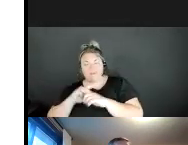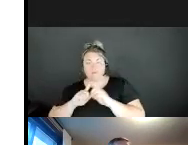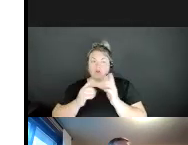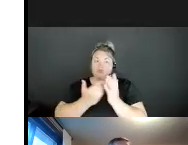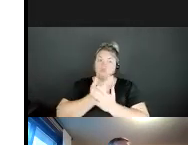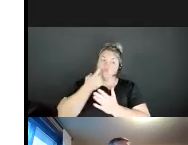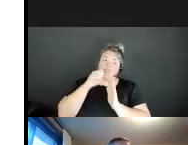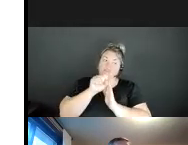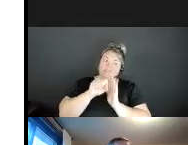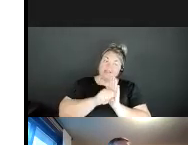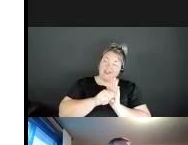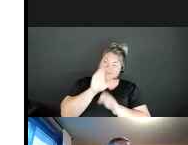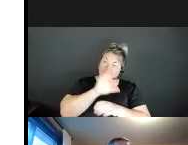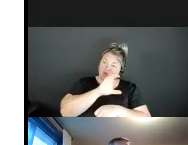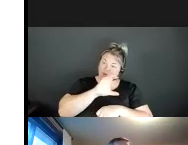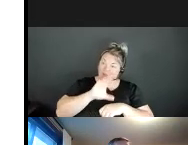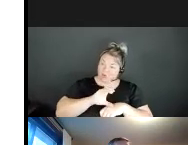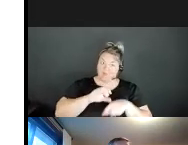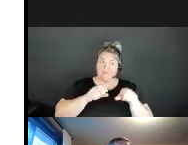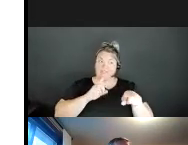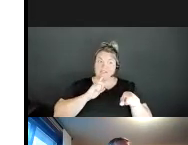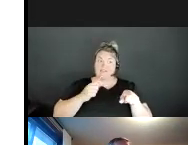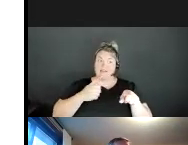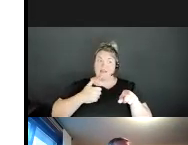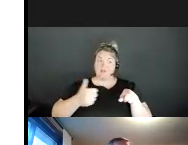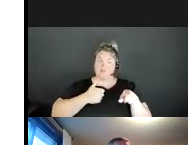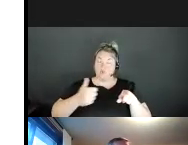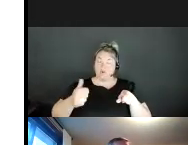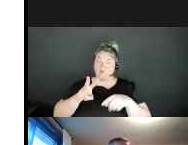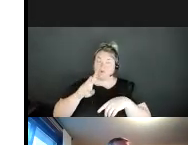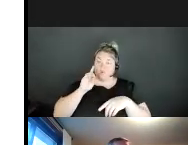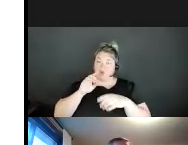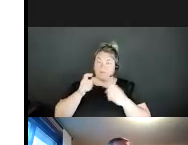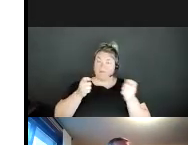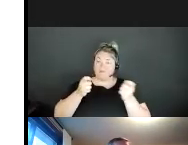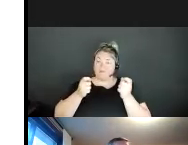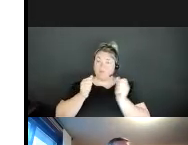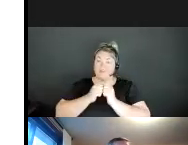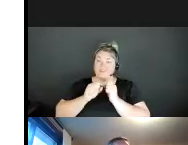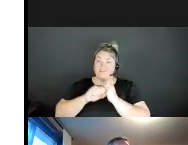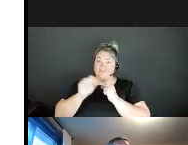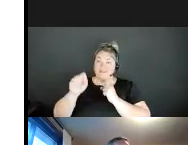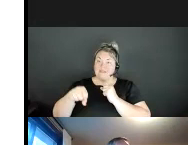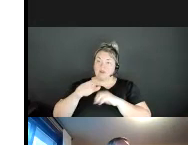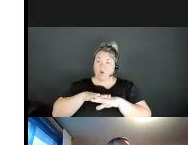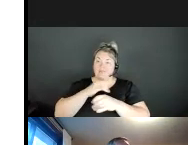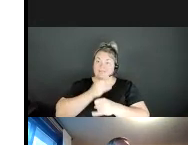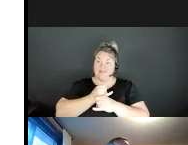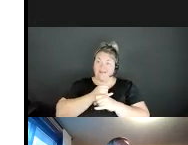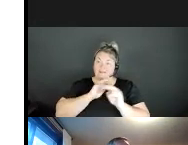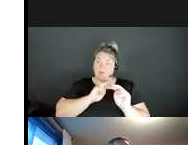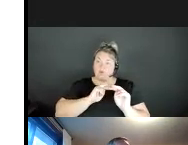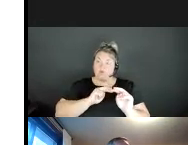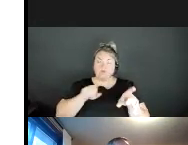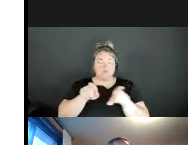very exciting. This is ambulatory withdrawal management with extended on-site monitoring. Same concept